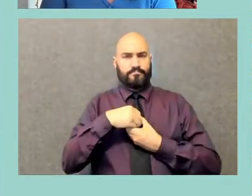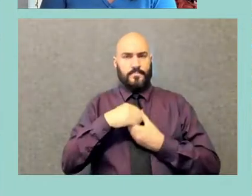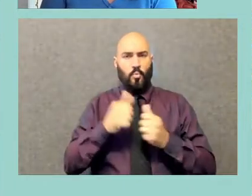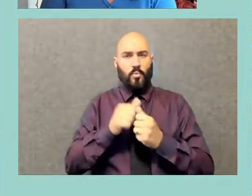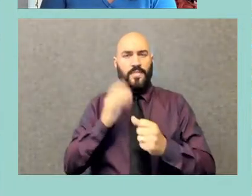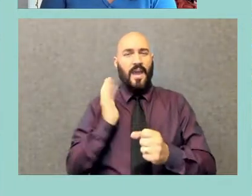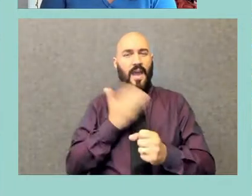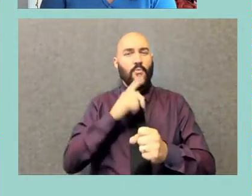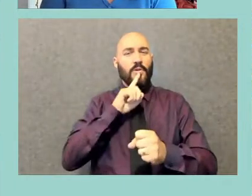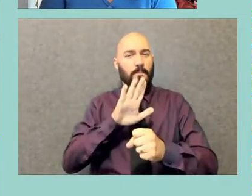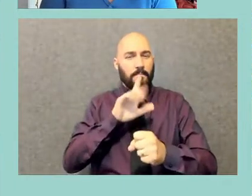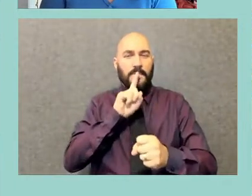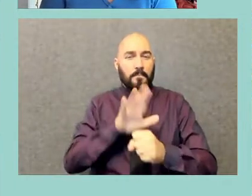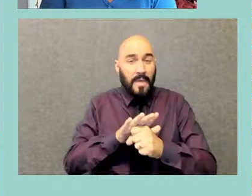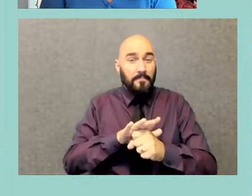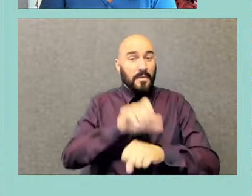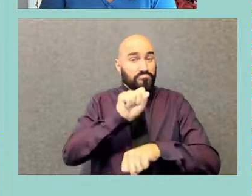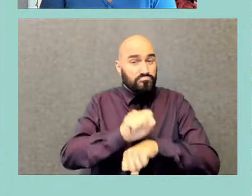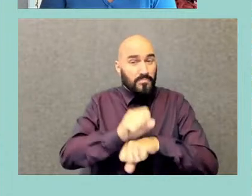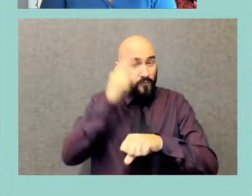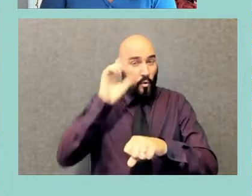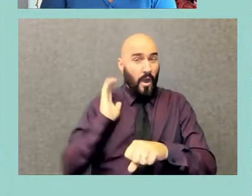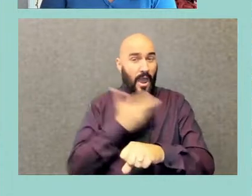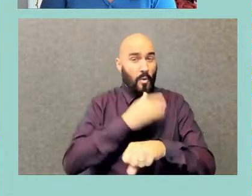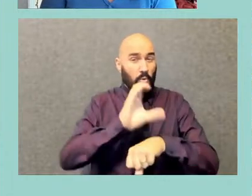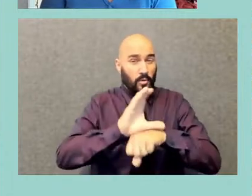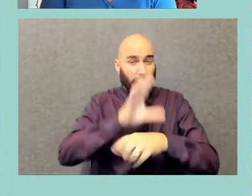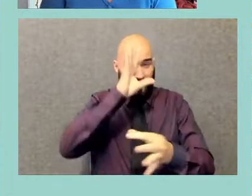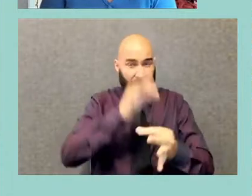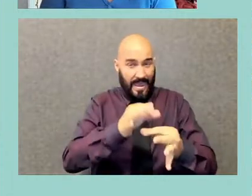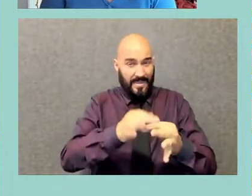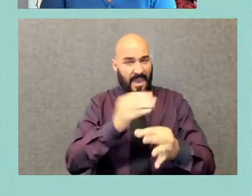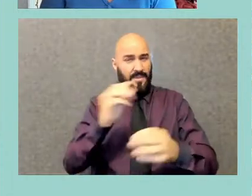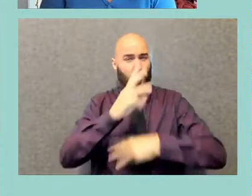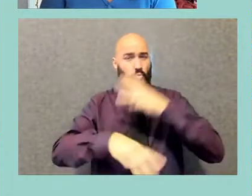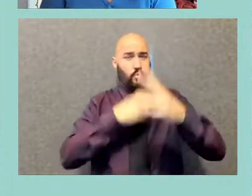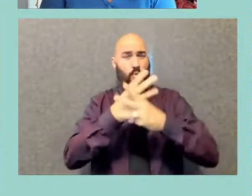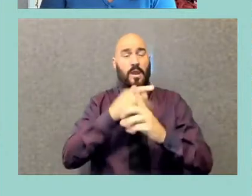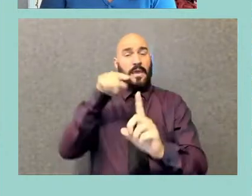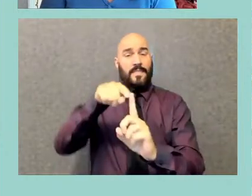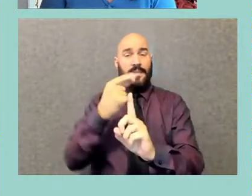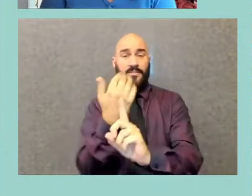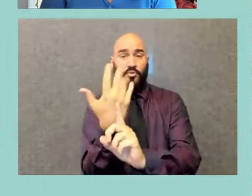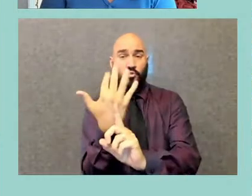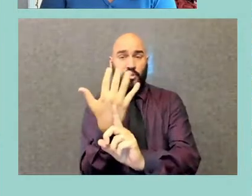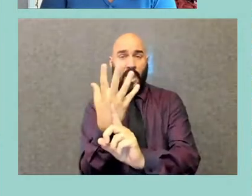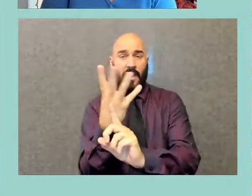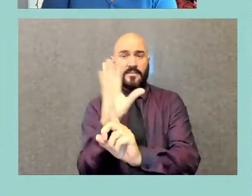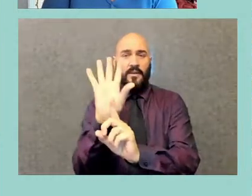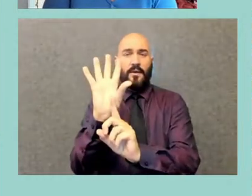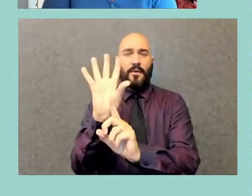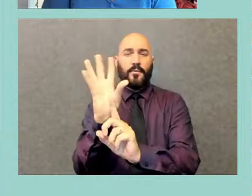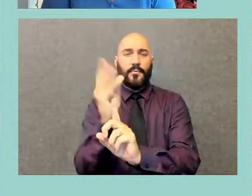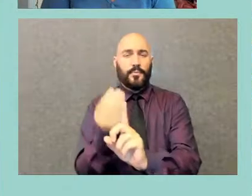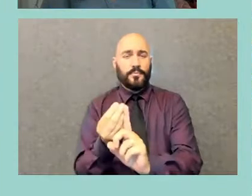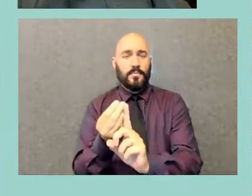and our world. We extinguish this chalice with the fire alive inside of us.